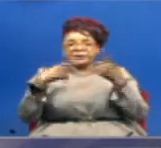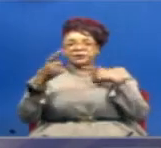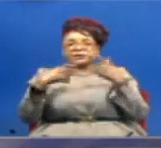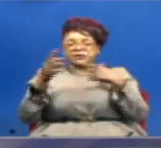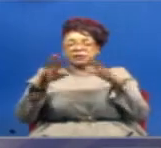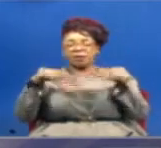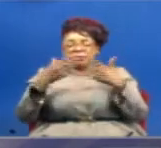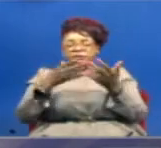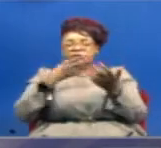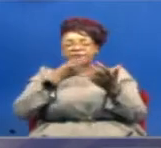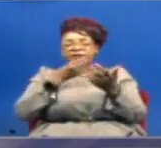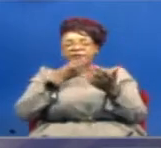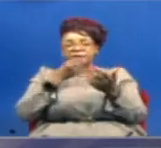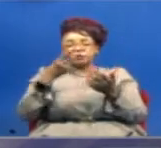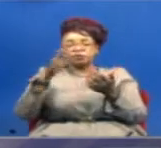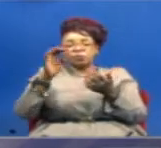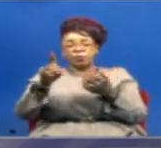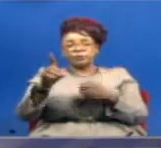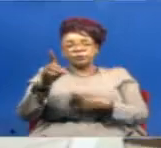and finances. Listen in.